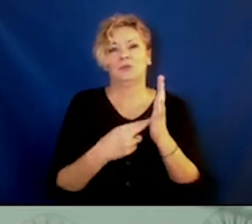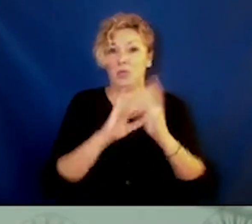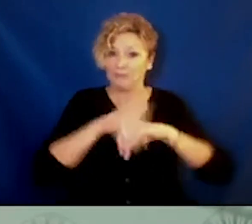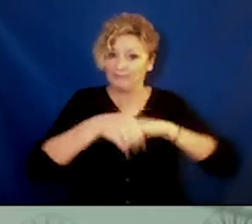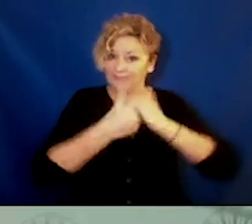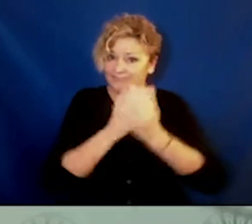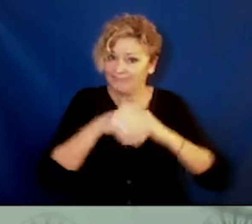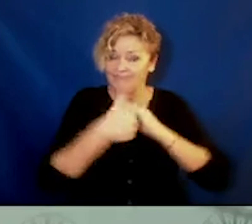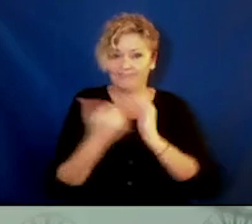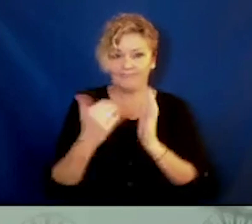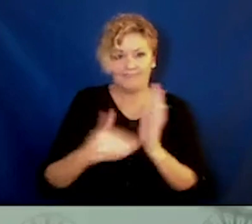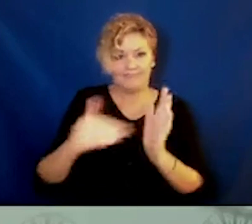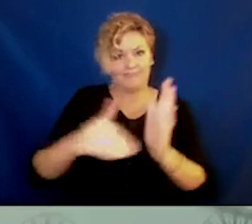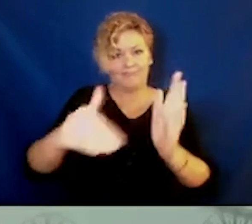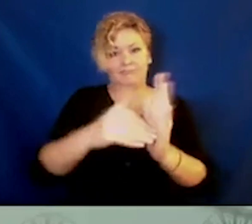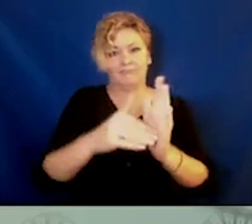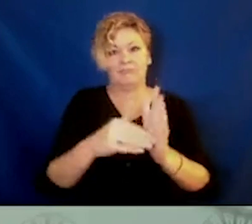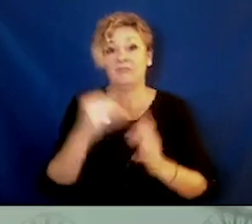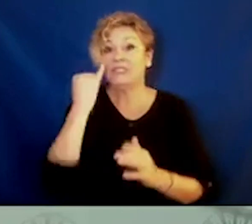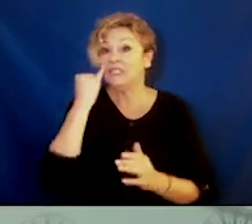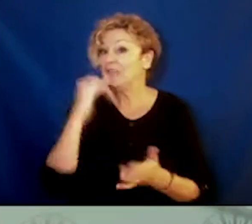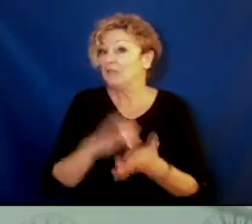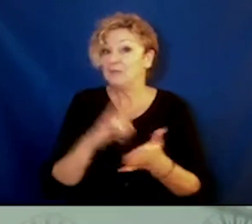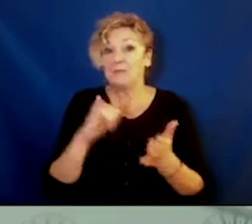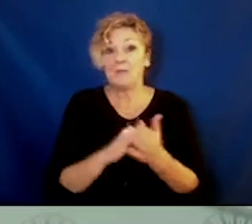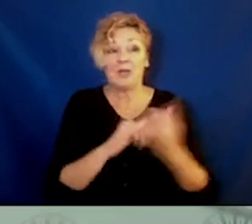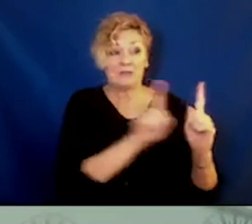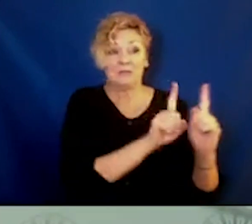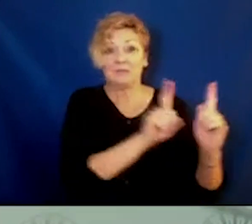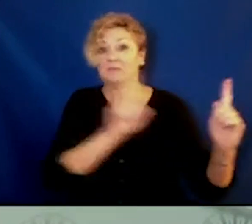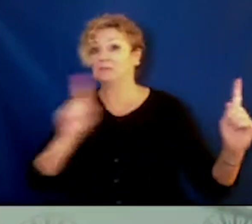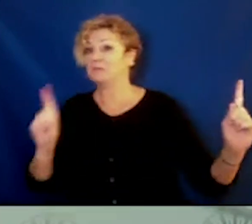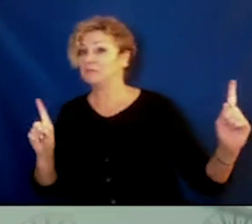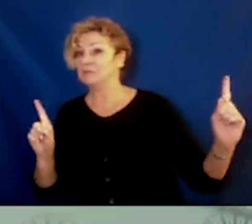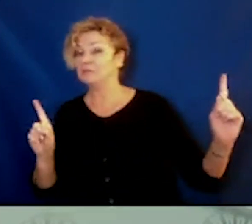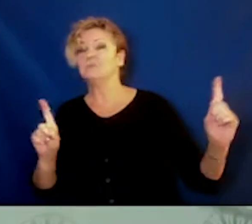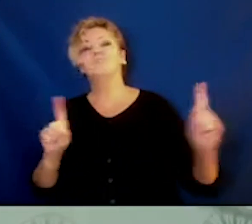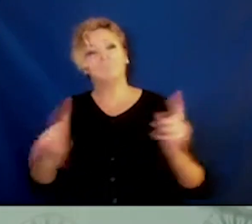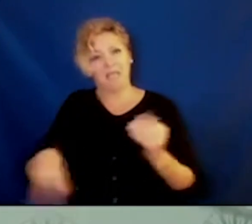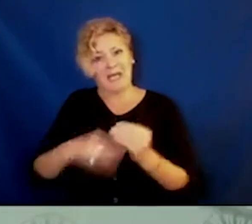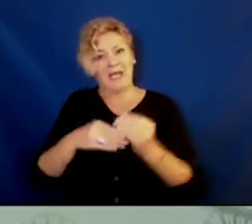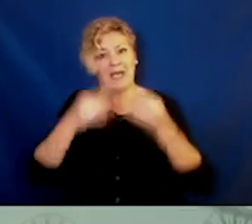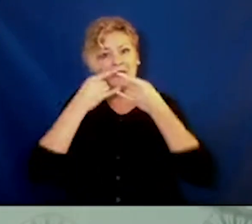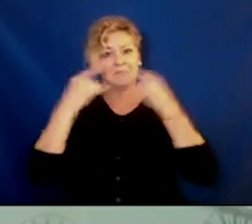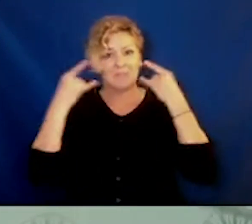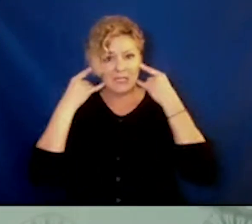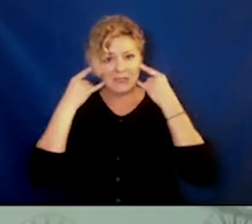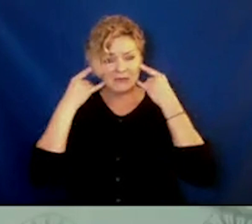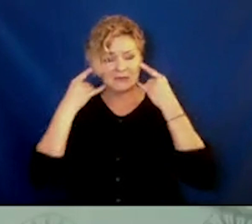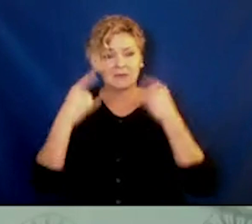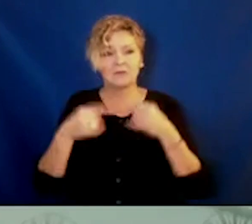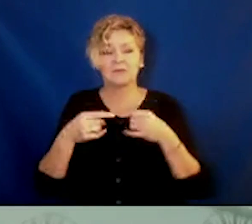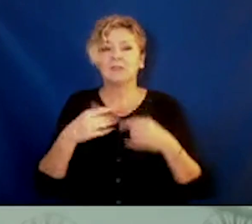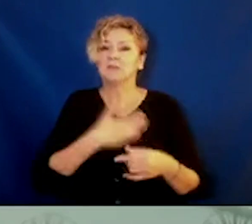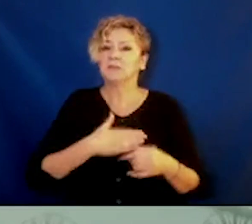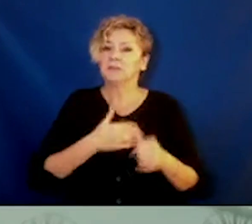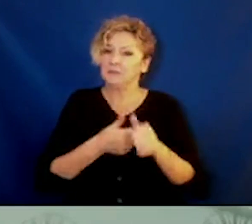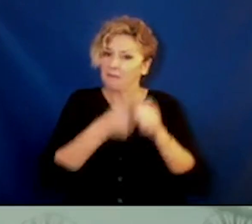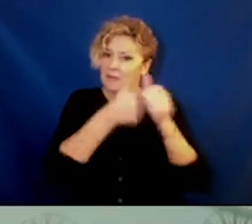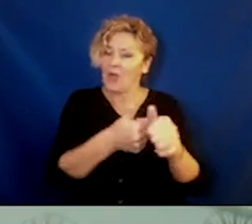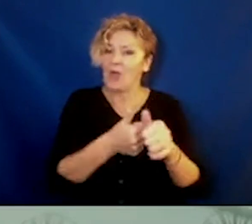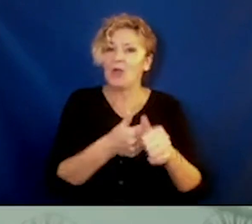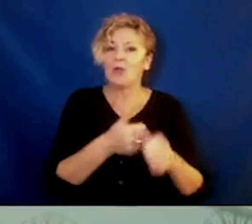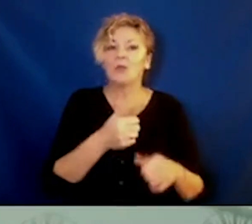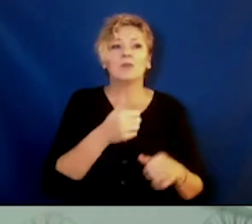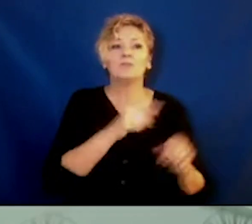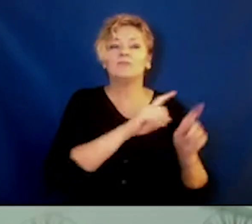attention to the COVID-19 transmission in our communities. Just as we have adopted our response, as we learn more, so we need